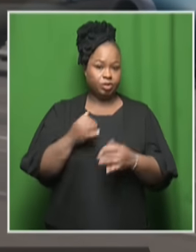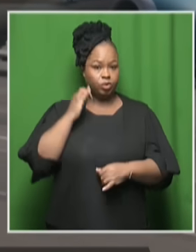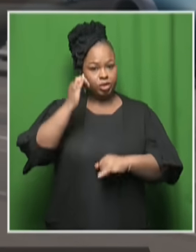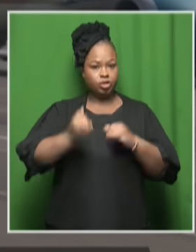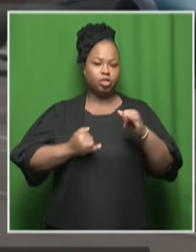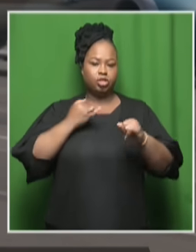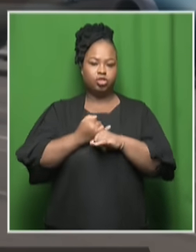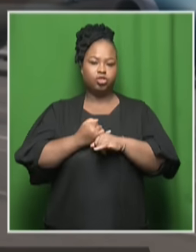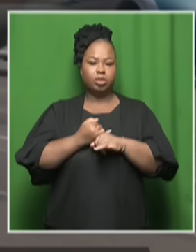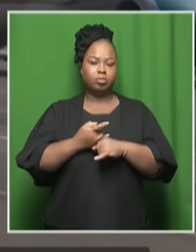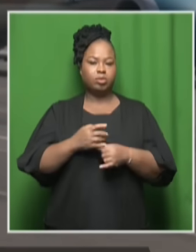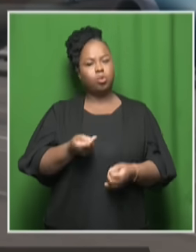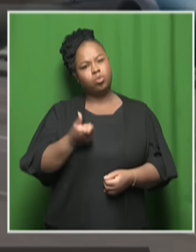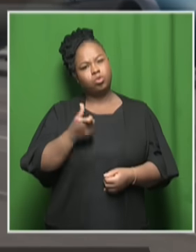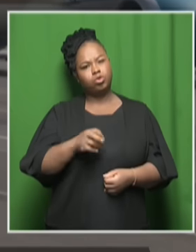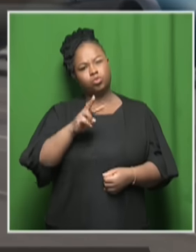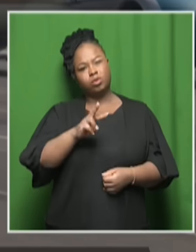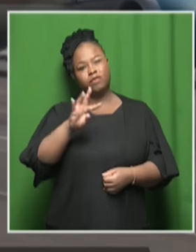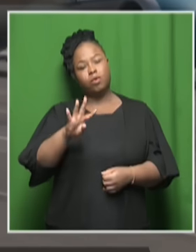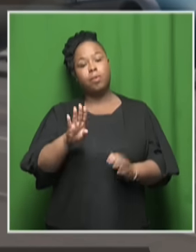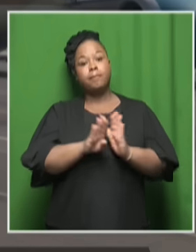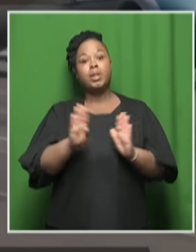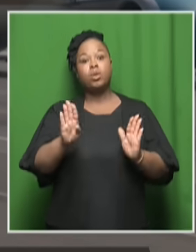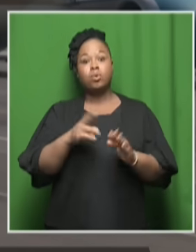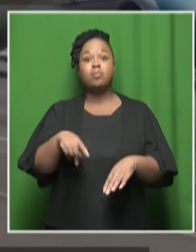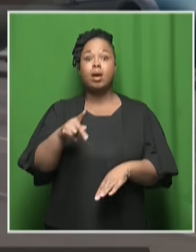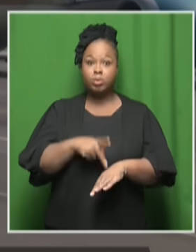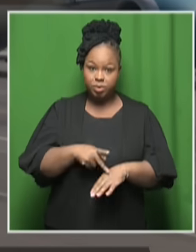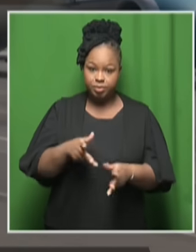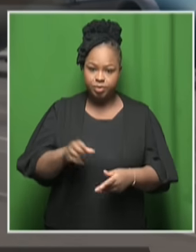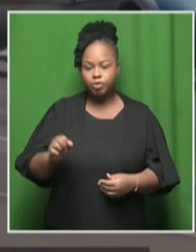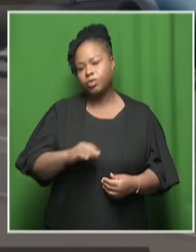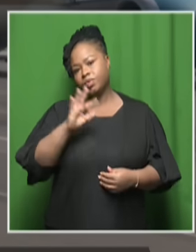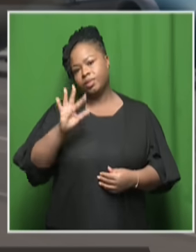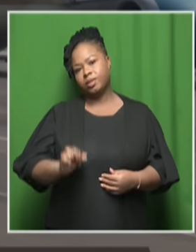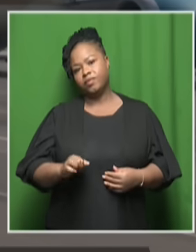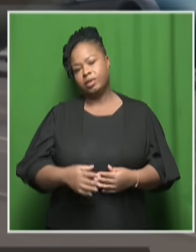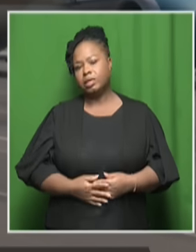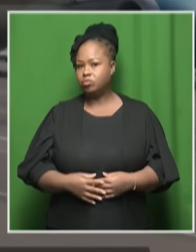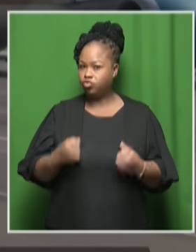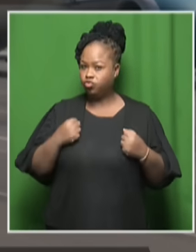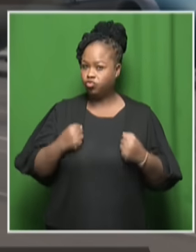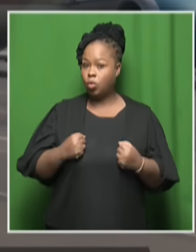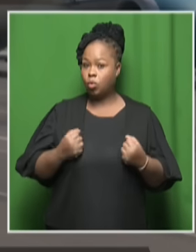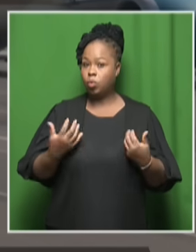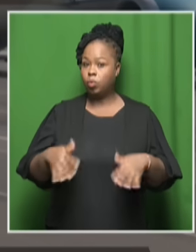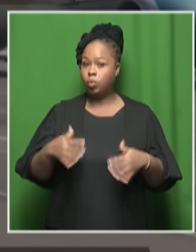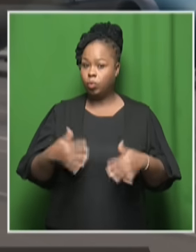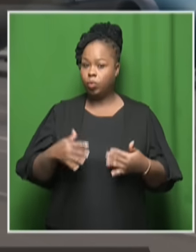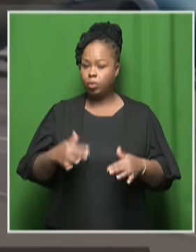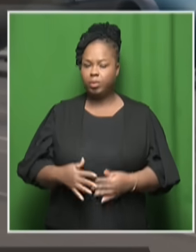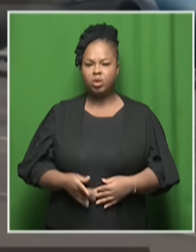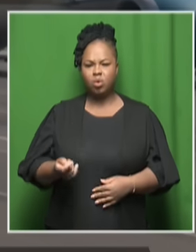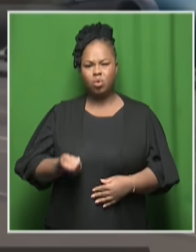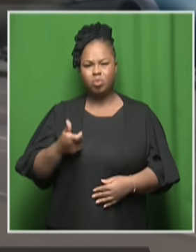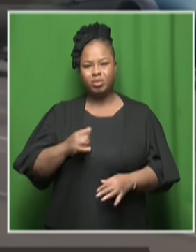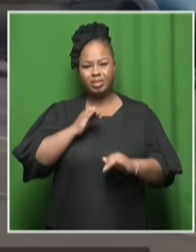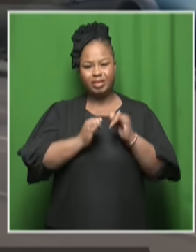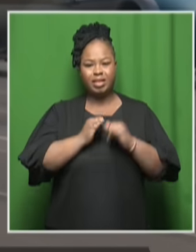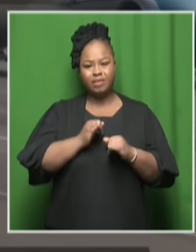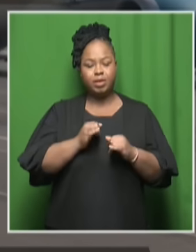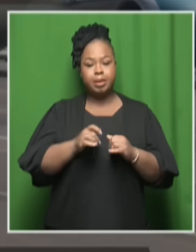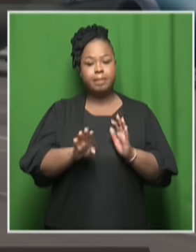international investments sitting at around £24 billion in South Africa. Very strong trade links. About £11